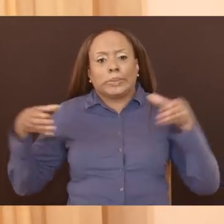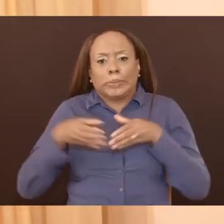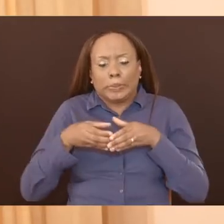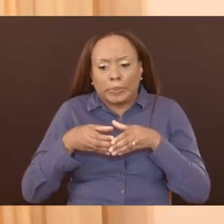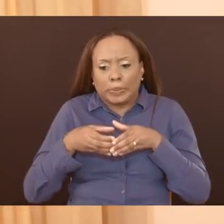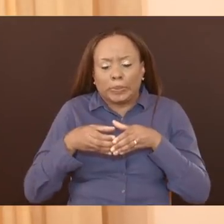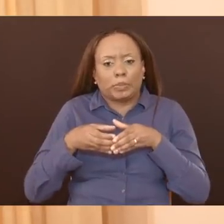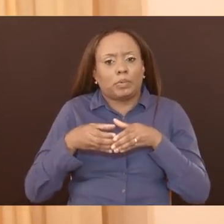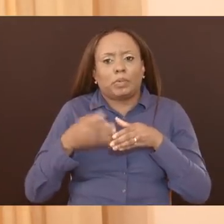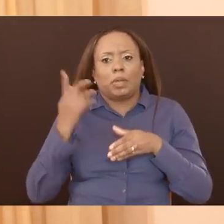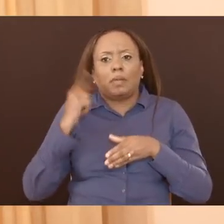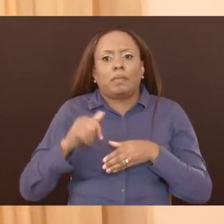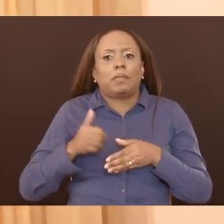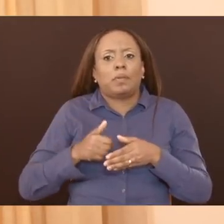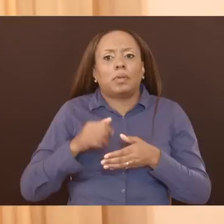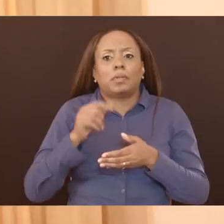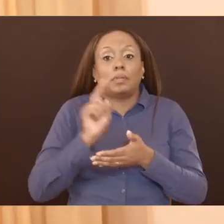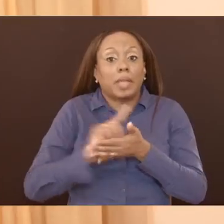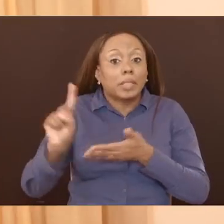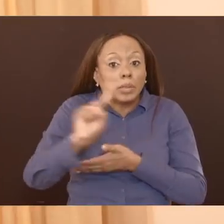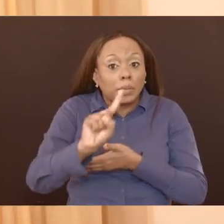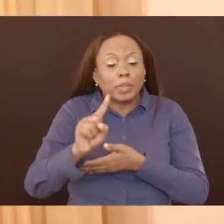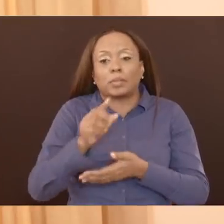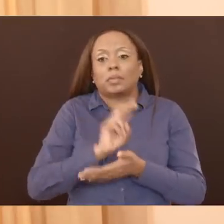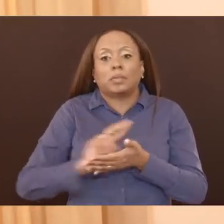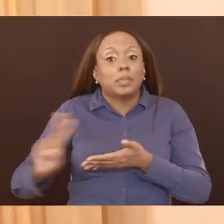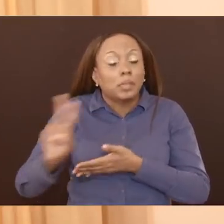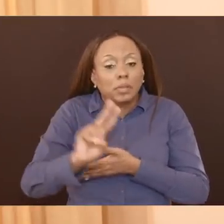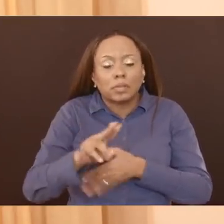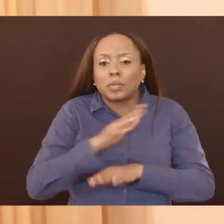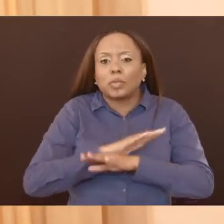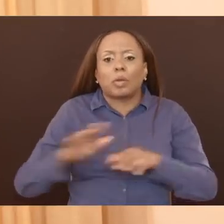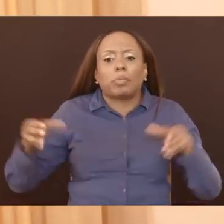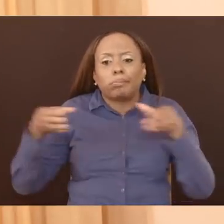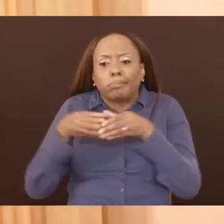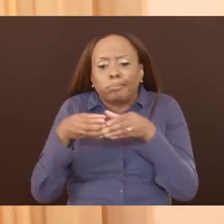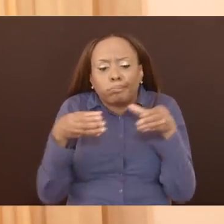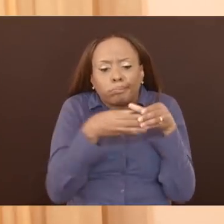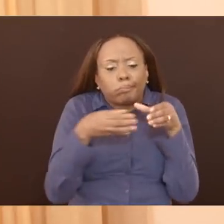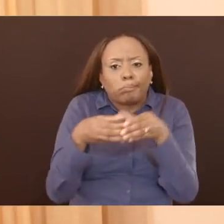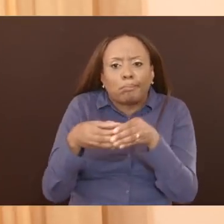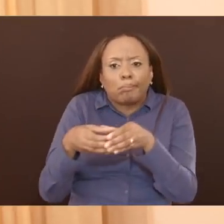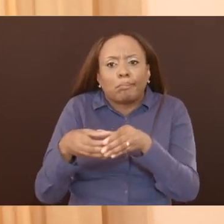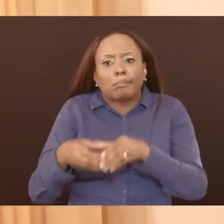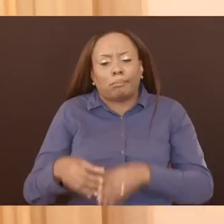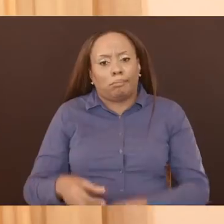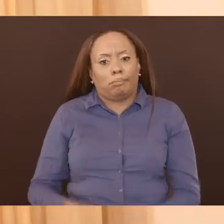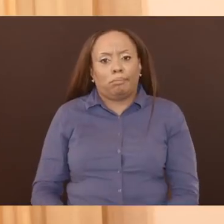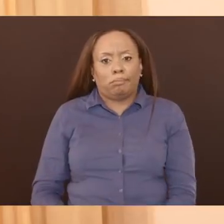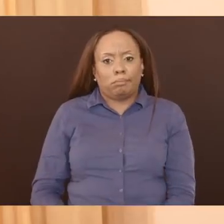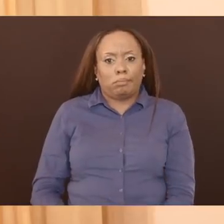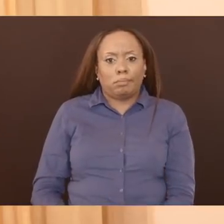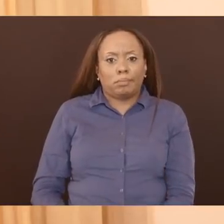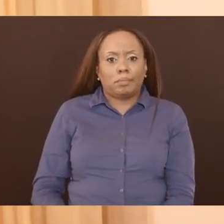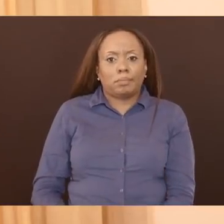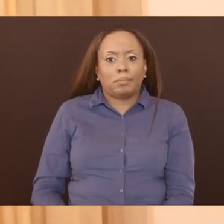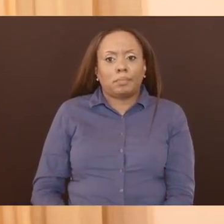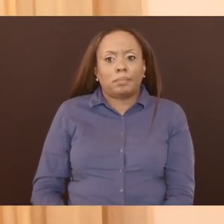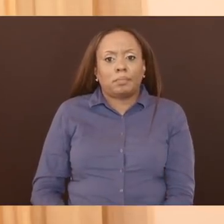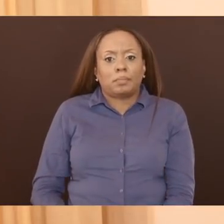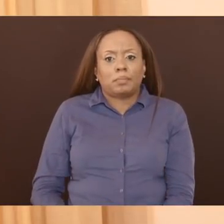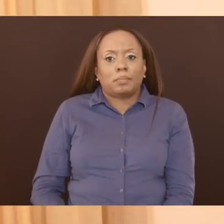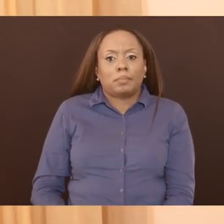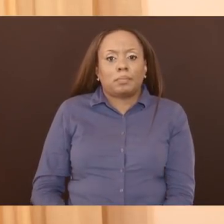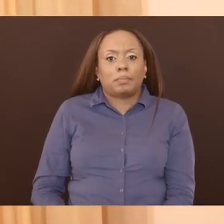2 weeks. We're asking for fast food restaurants, however, and mercifully, from last year, the major fast